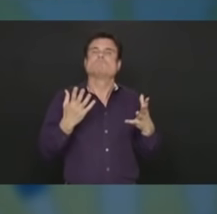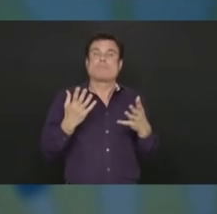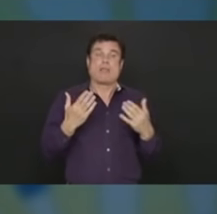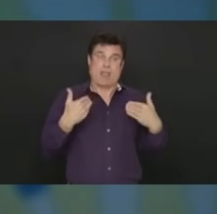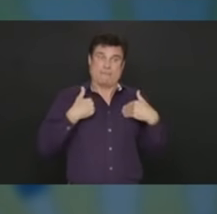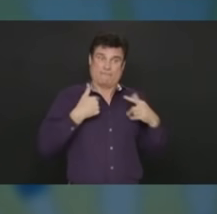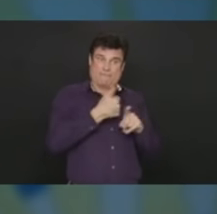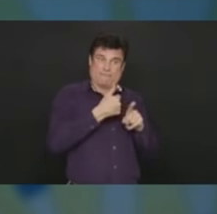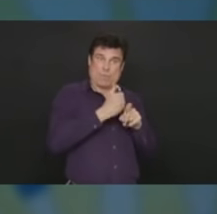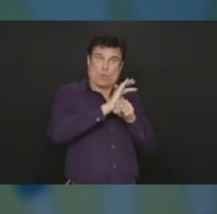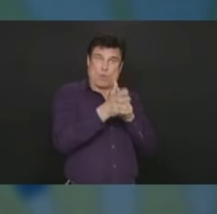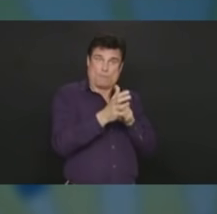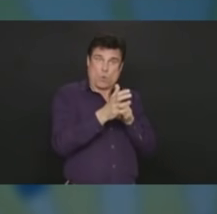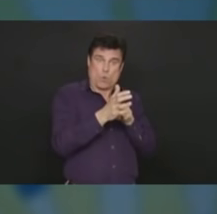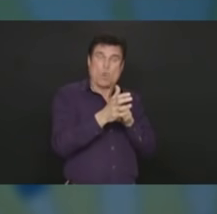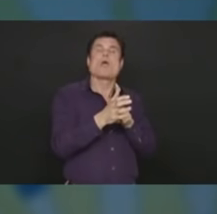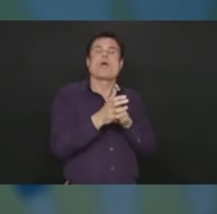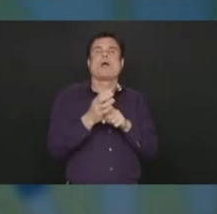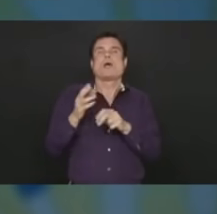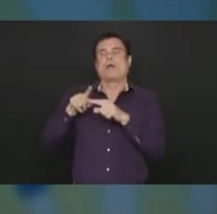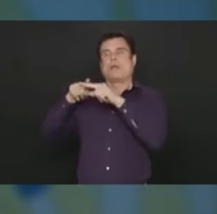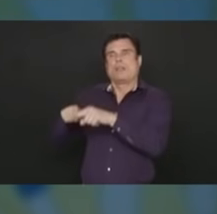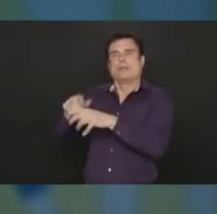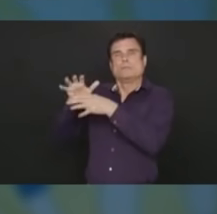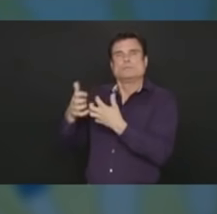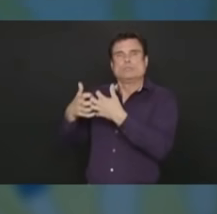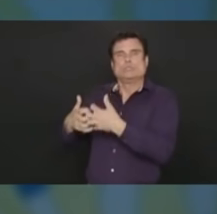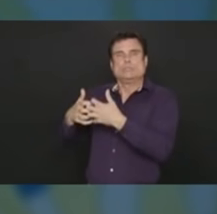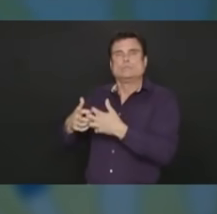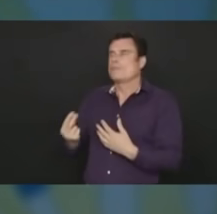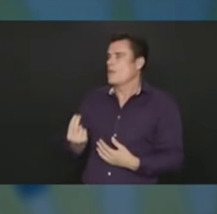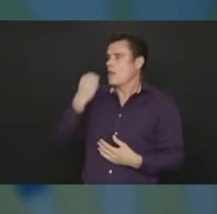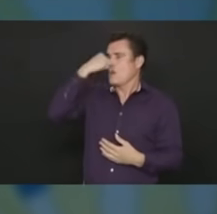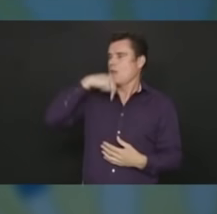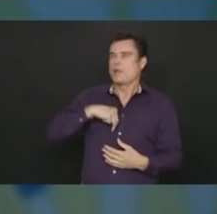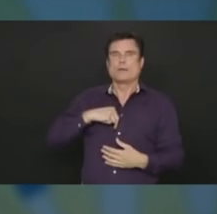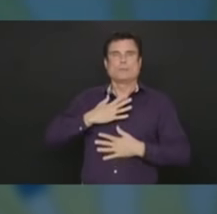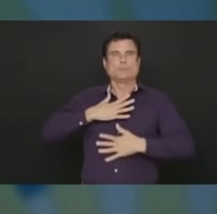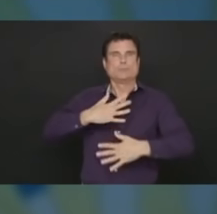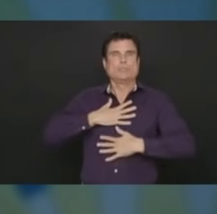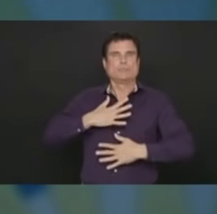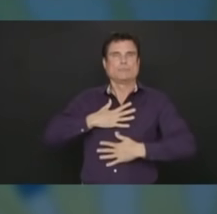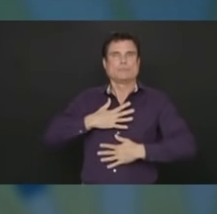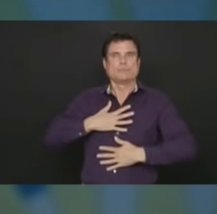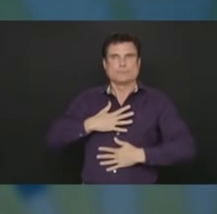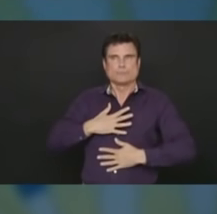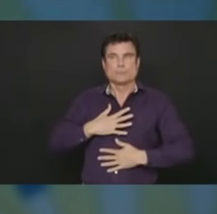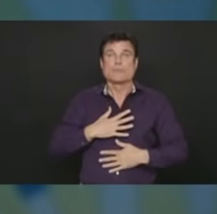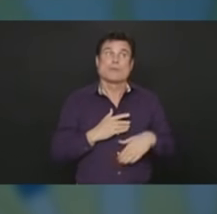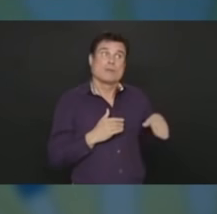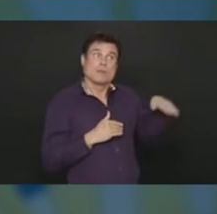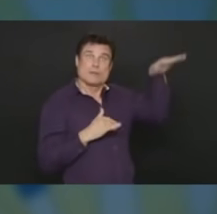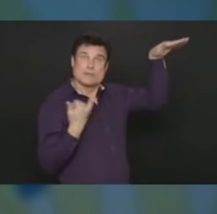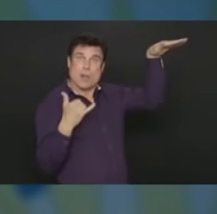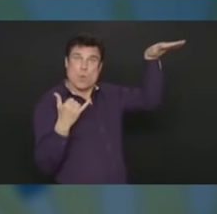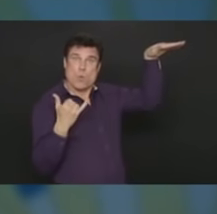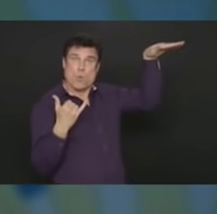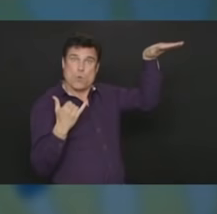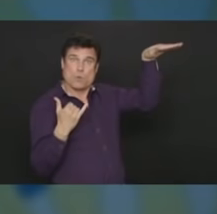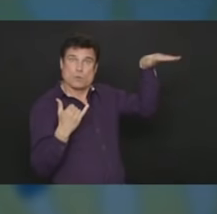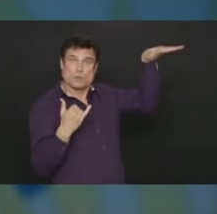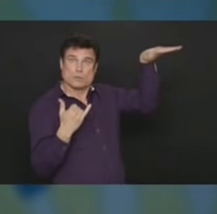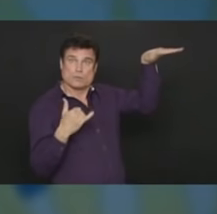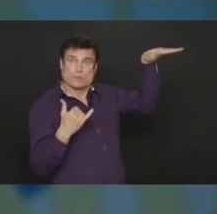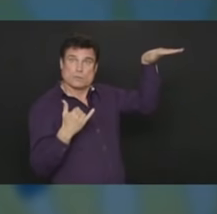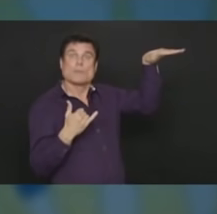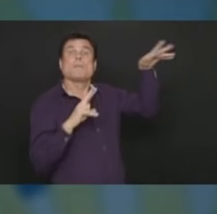time, so it's a subset of those in critical care were on mechanical ventilators on April the 30th.